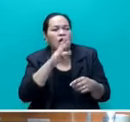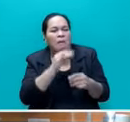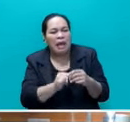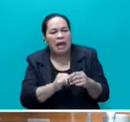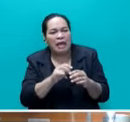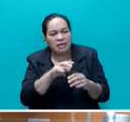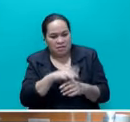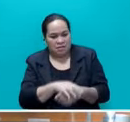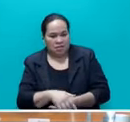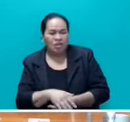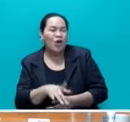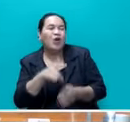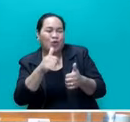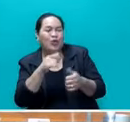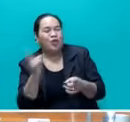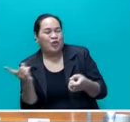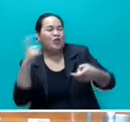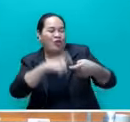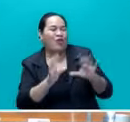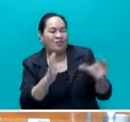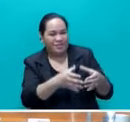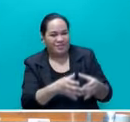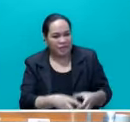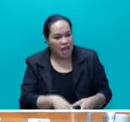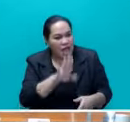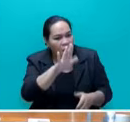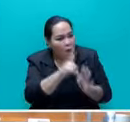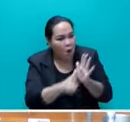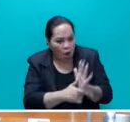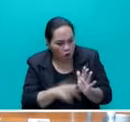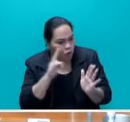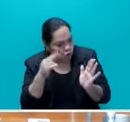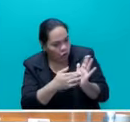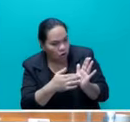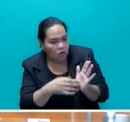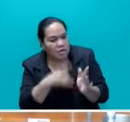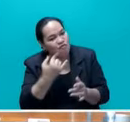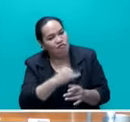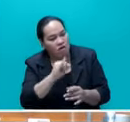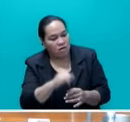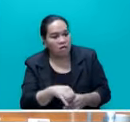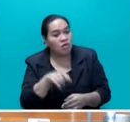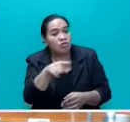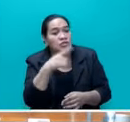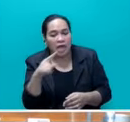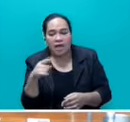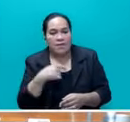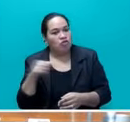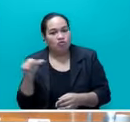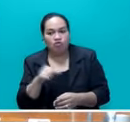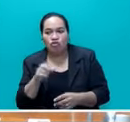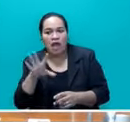people like you around. Mr. Speaker, sir, firstly, he's got the law wrong. He said I should have sacked him. They talk about the rule of